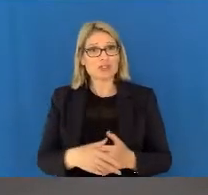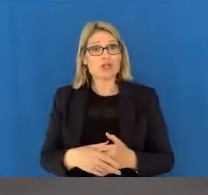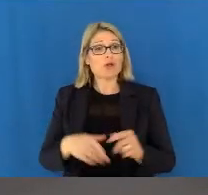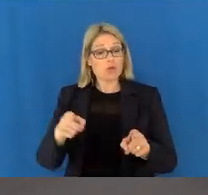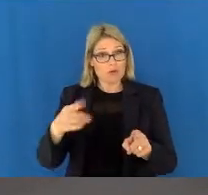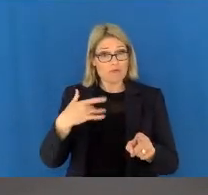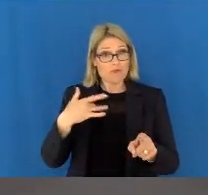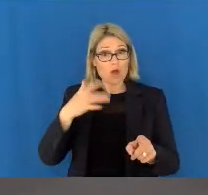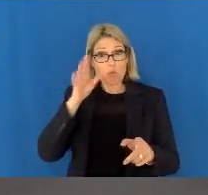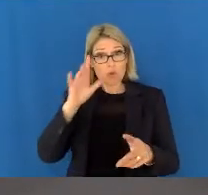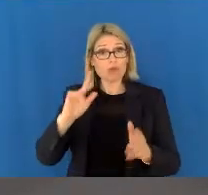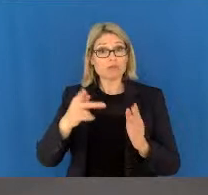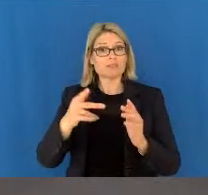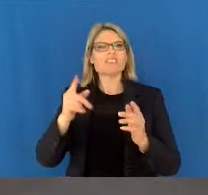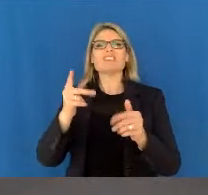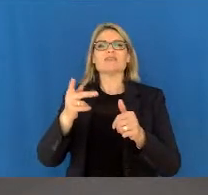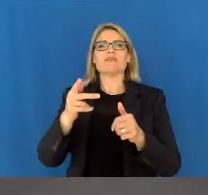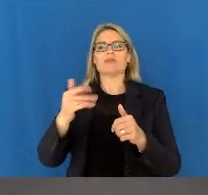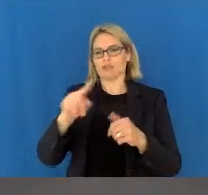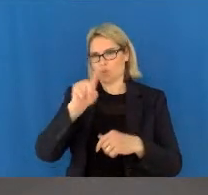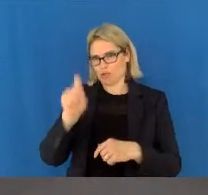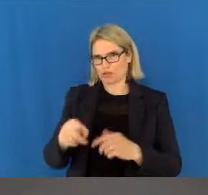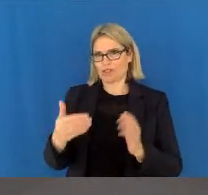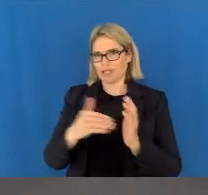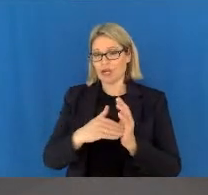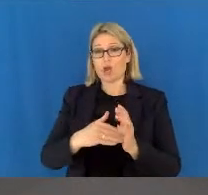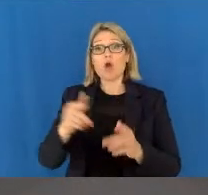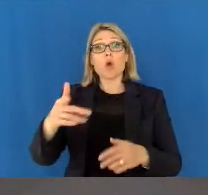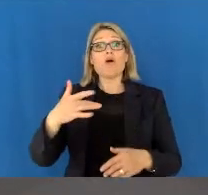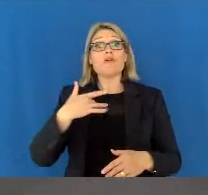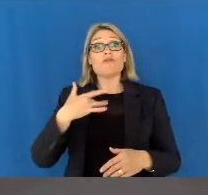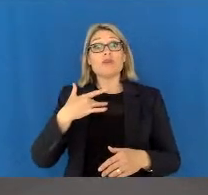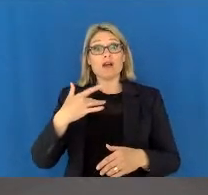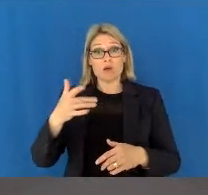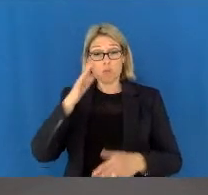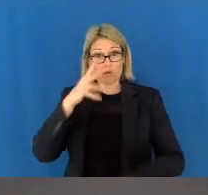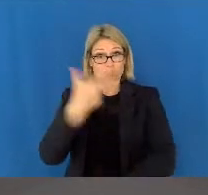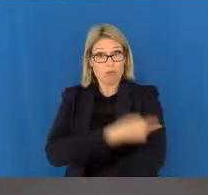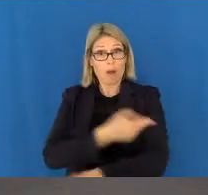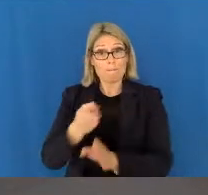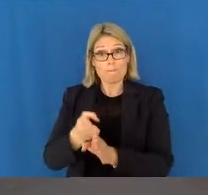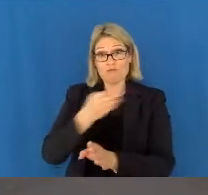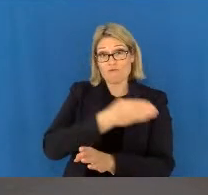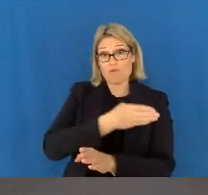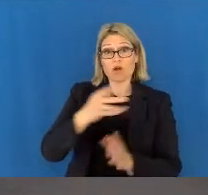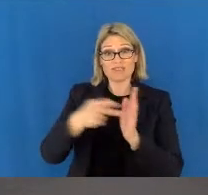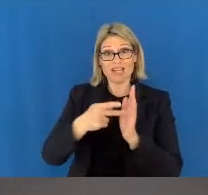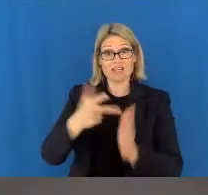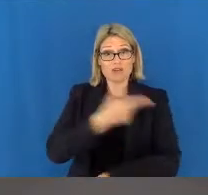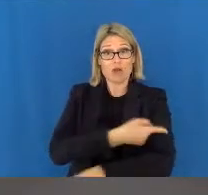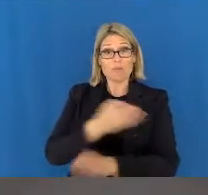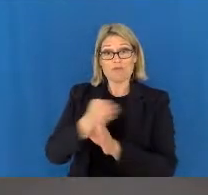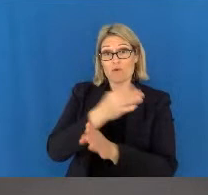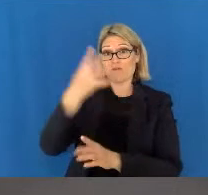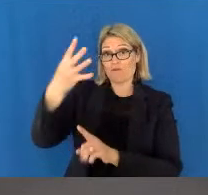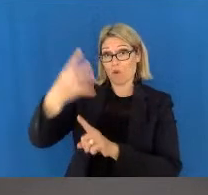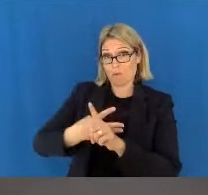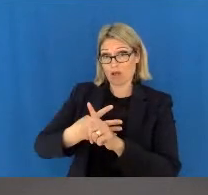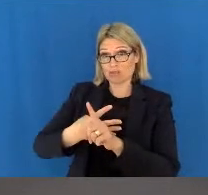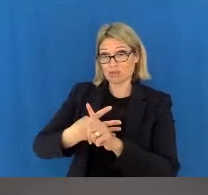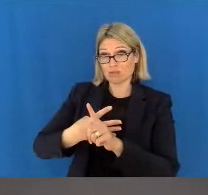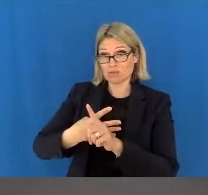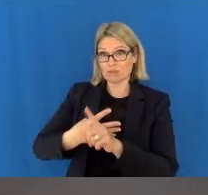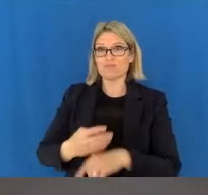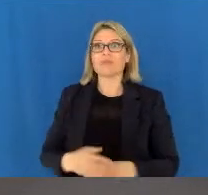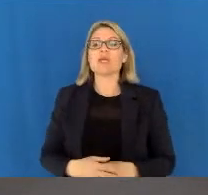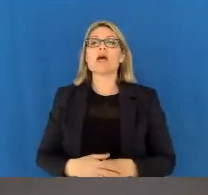getting our second shots sooner than the 4 months? So I definitely think there will be a certain amount of